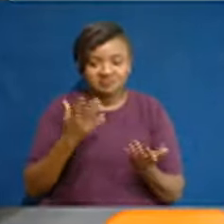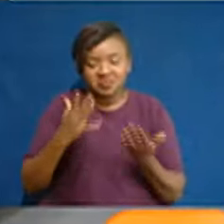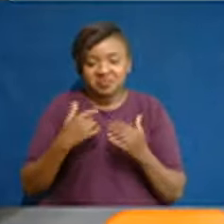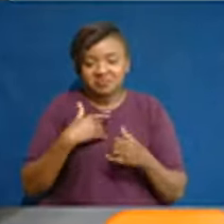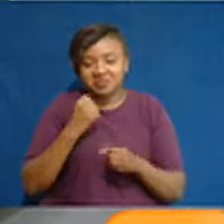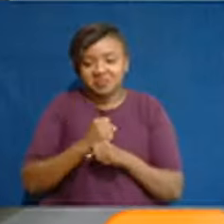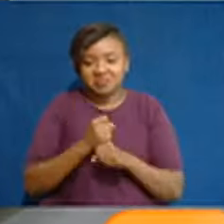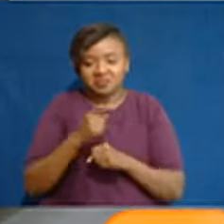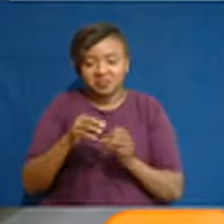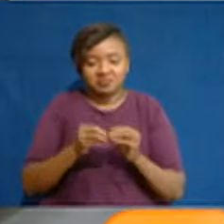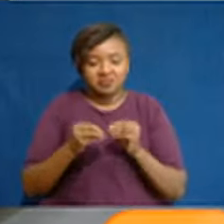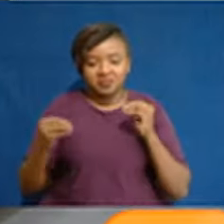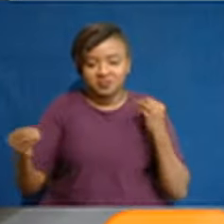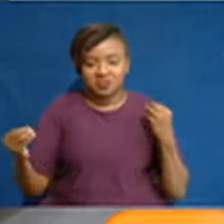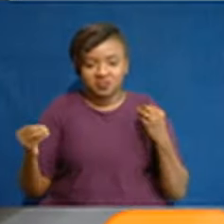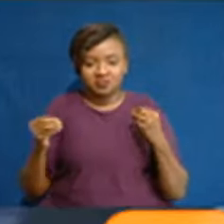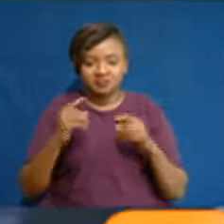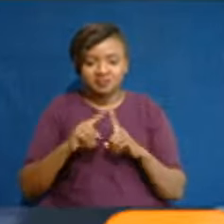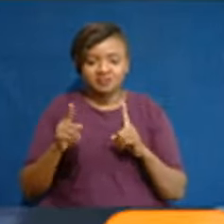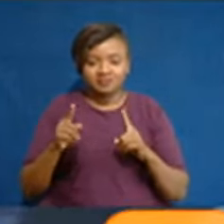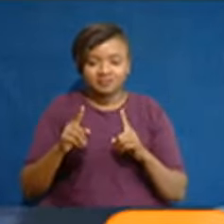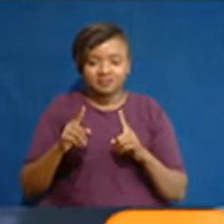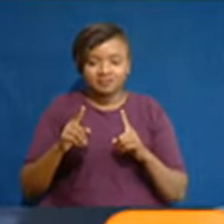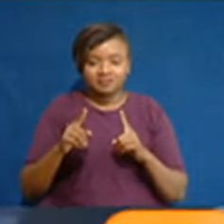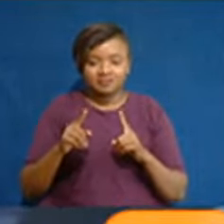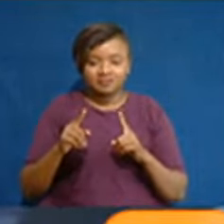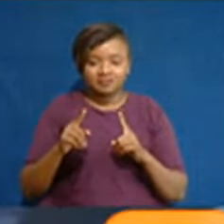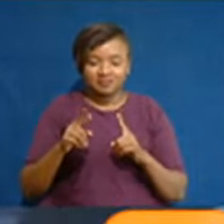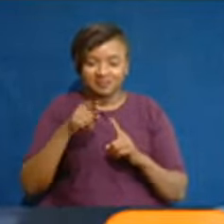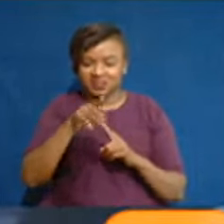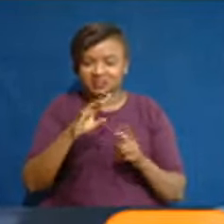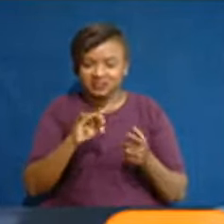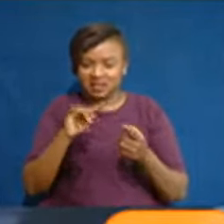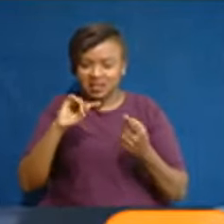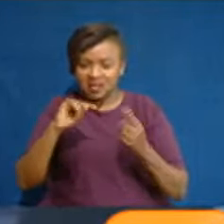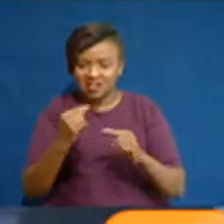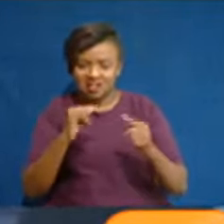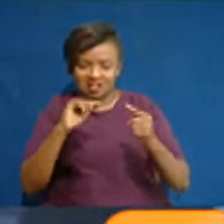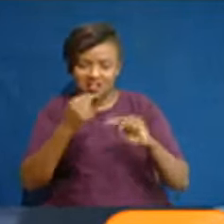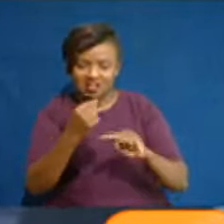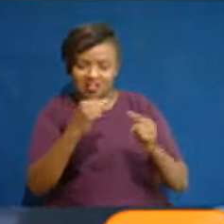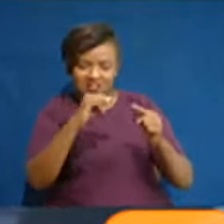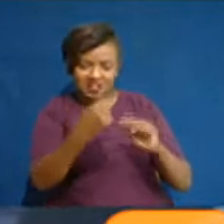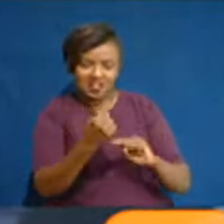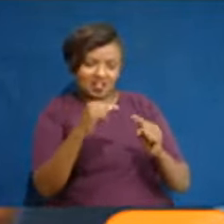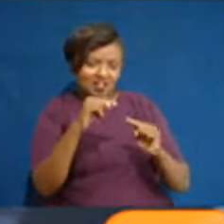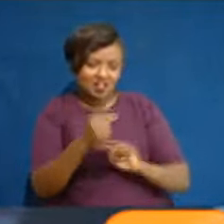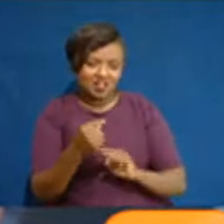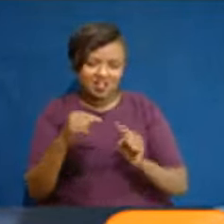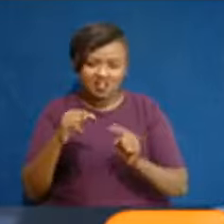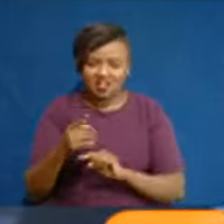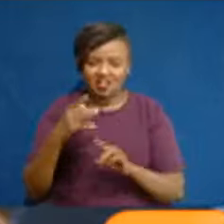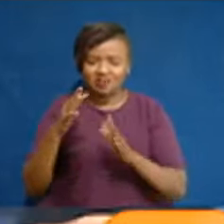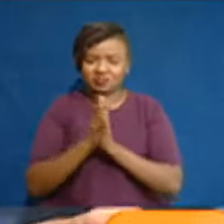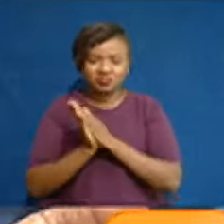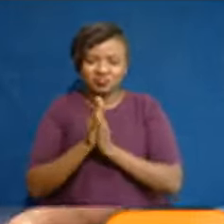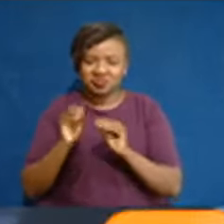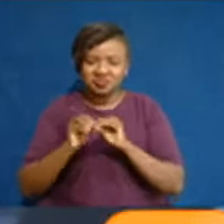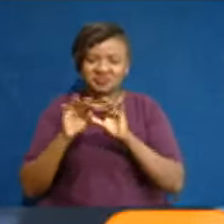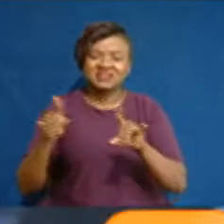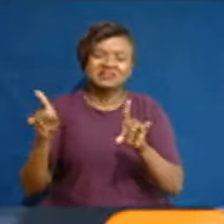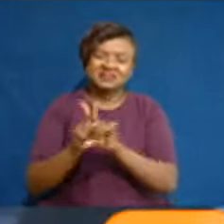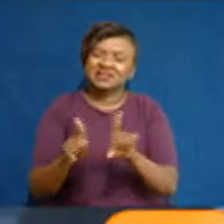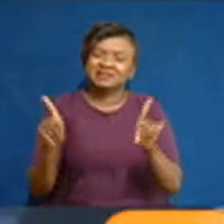long, the attacks seem so familiar. The stories, the narratives that are being pushed out, even my